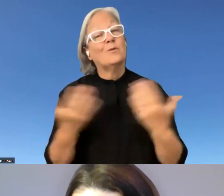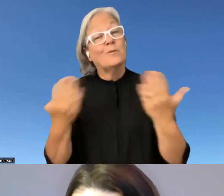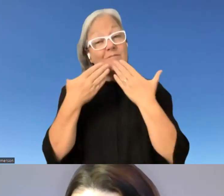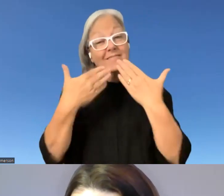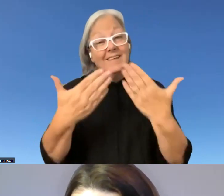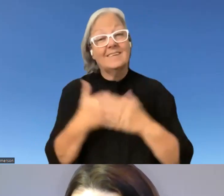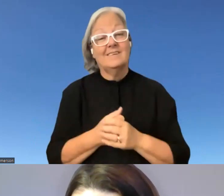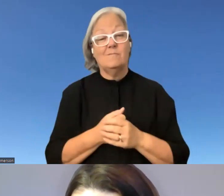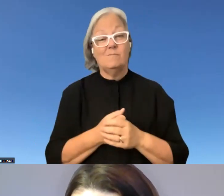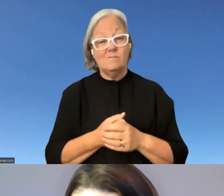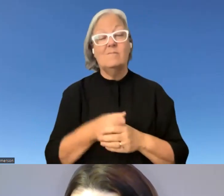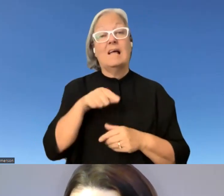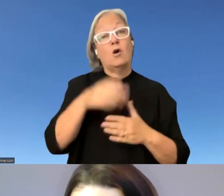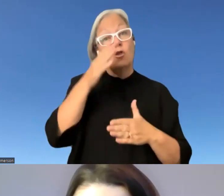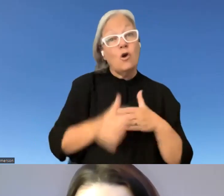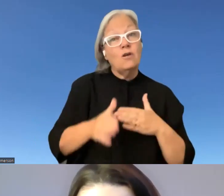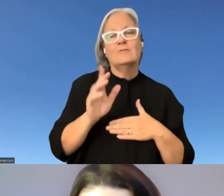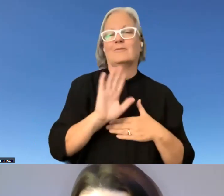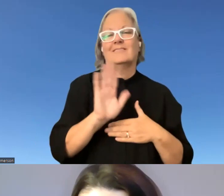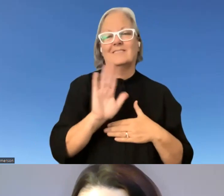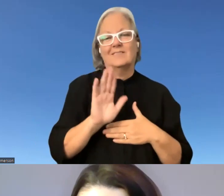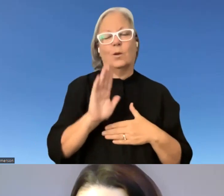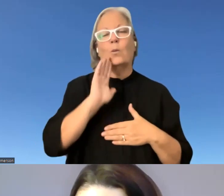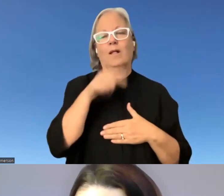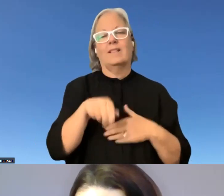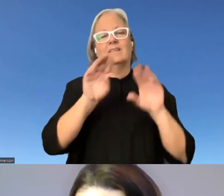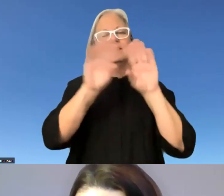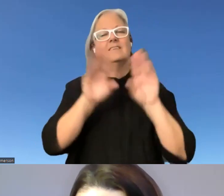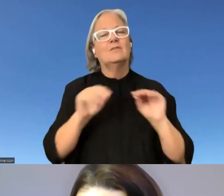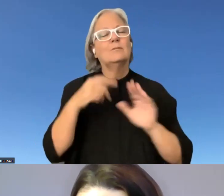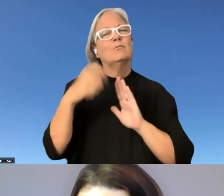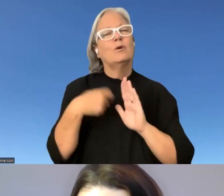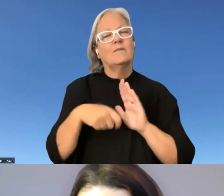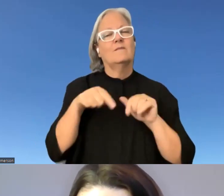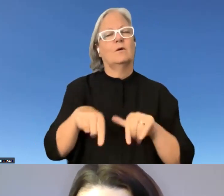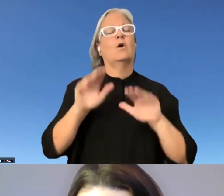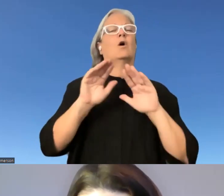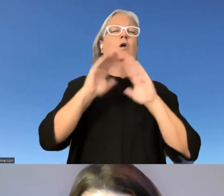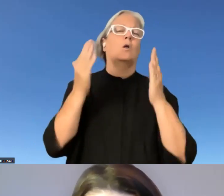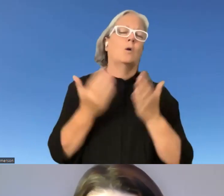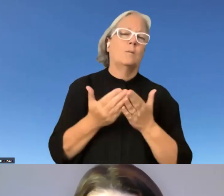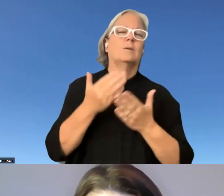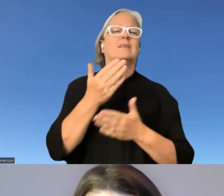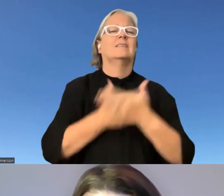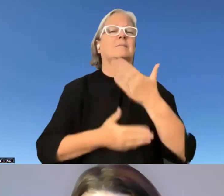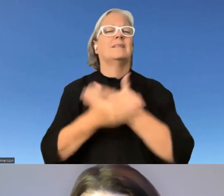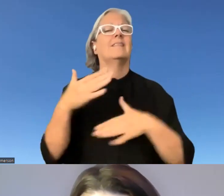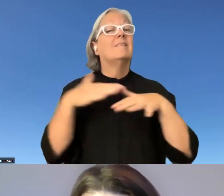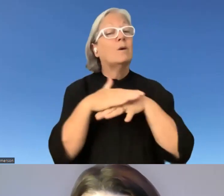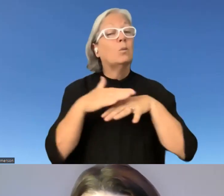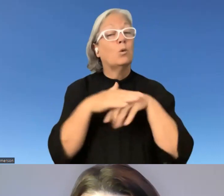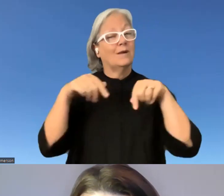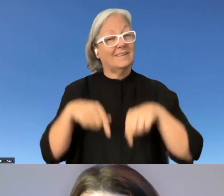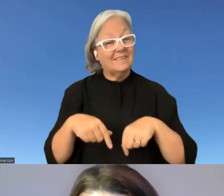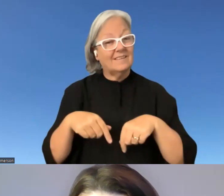the last time you will hear about the Zero project from the Global Business and Disability Network side. So this is just the